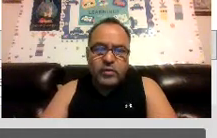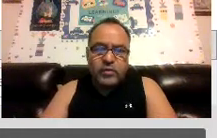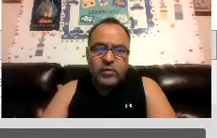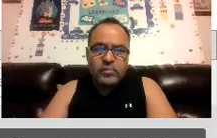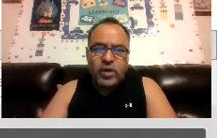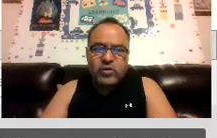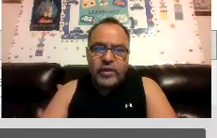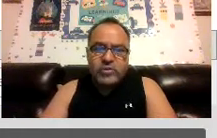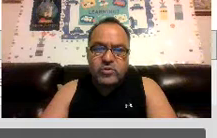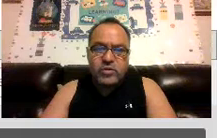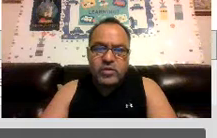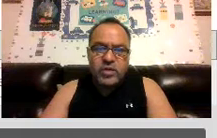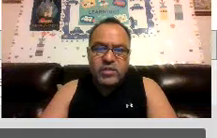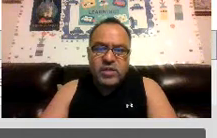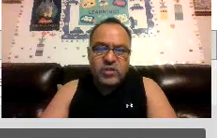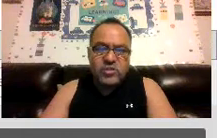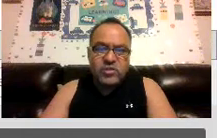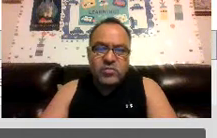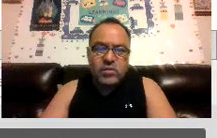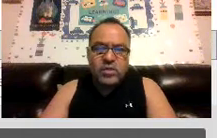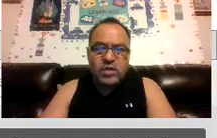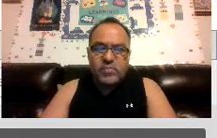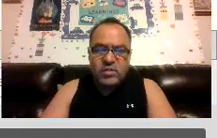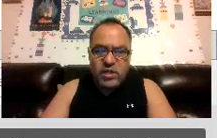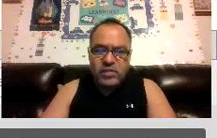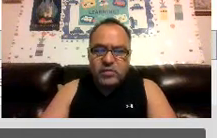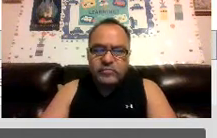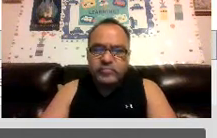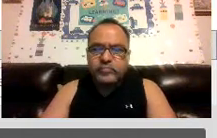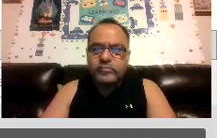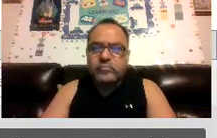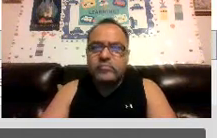woman? Paco asked her as he held the stone up to the light.